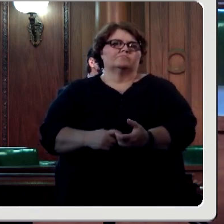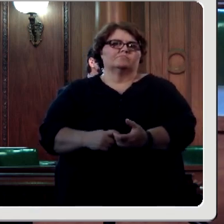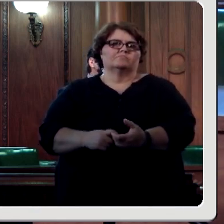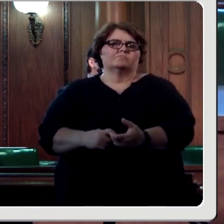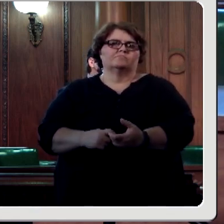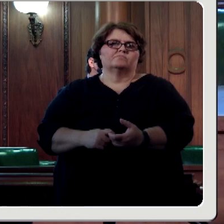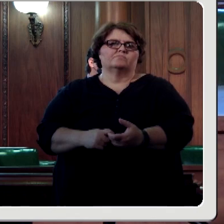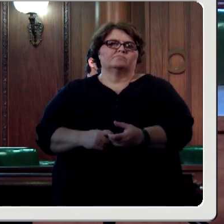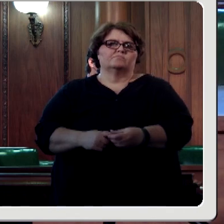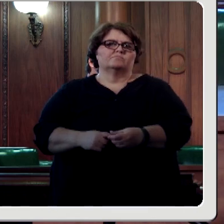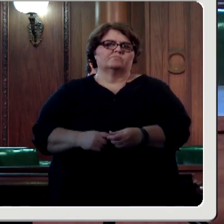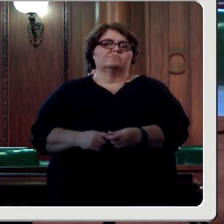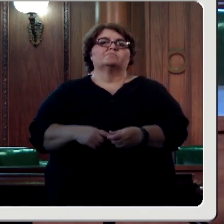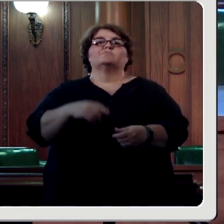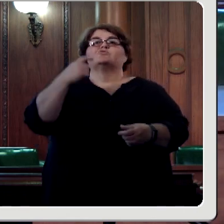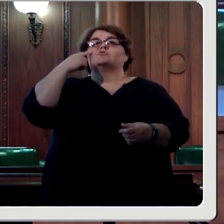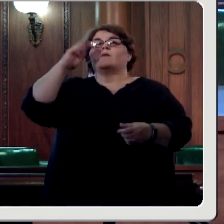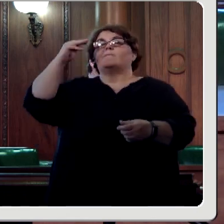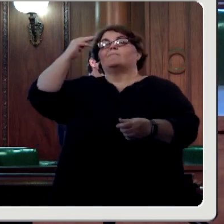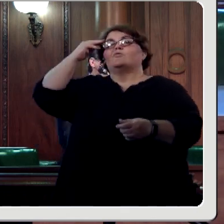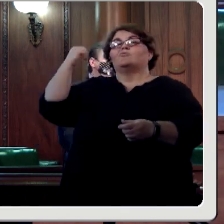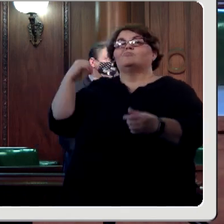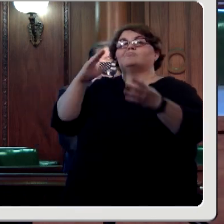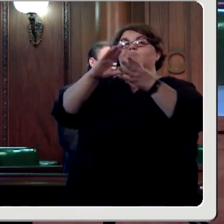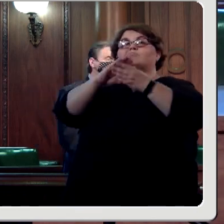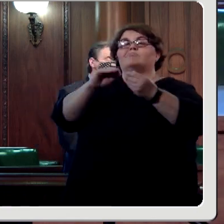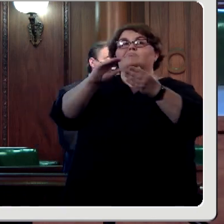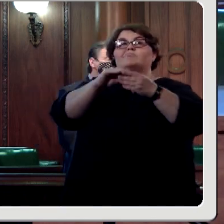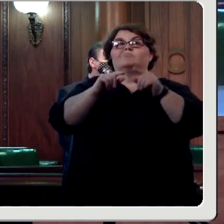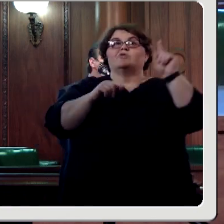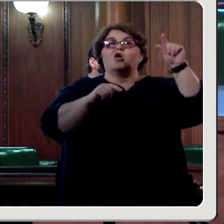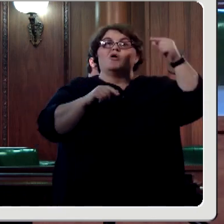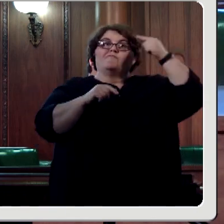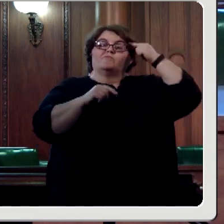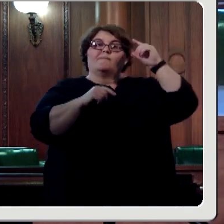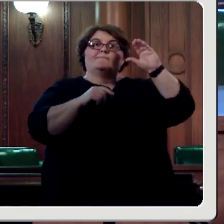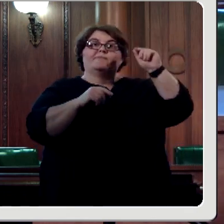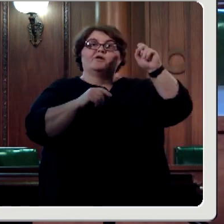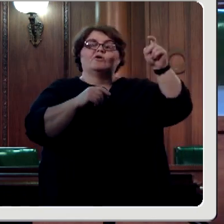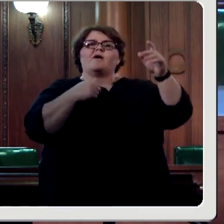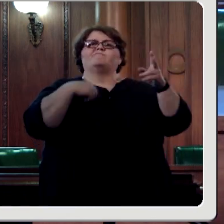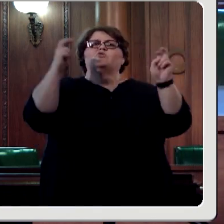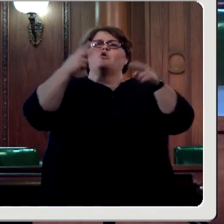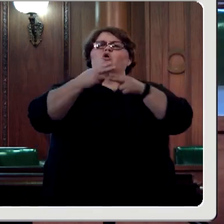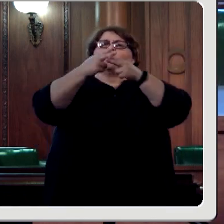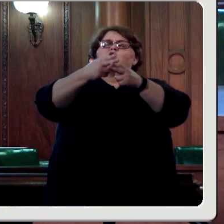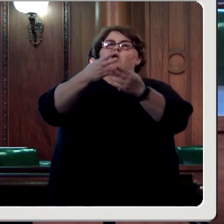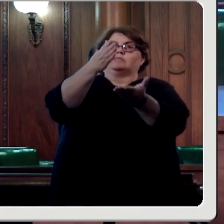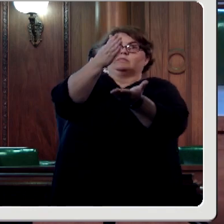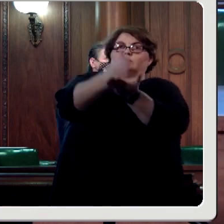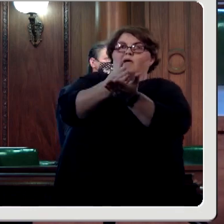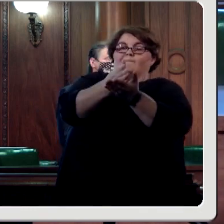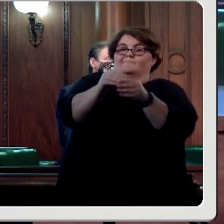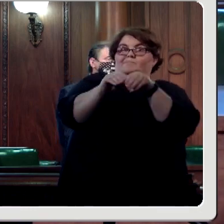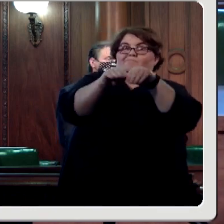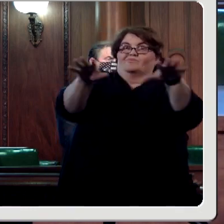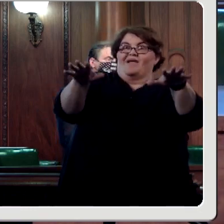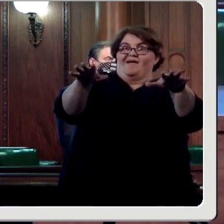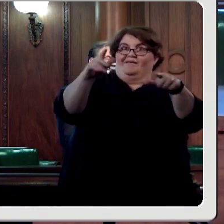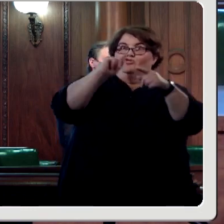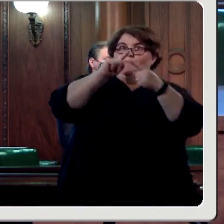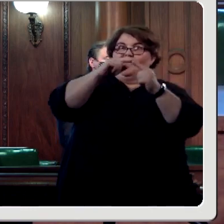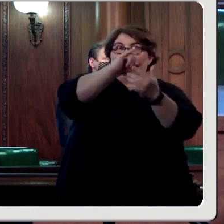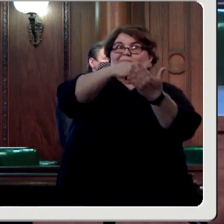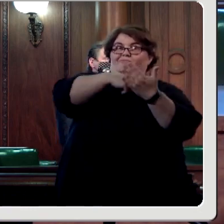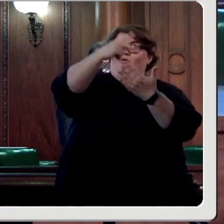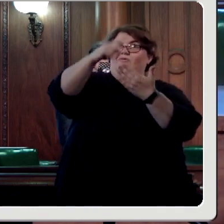Spread. We're offering free testing. This is testing that is without a provider's